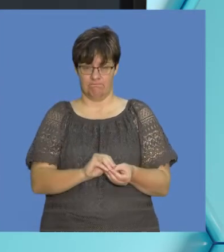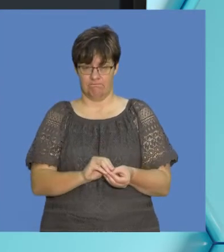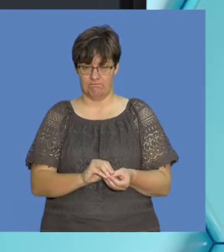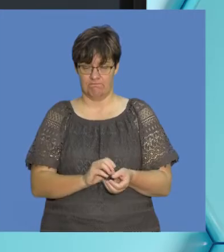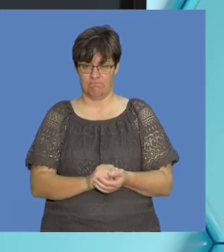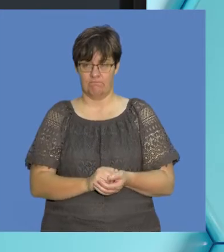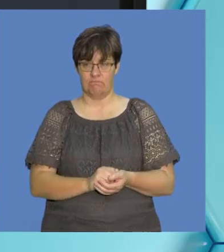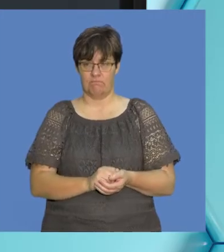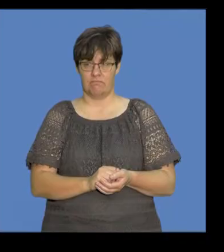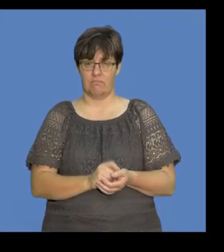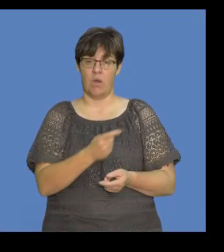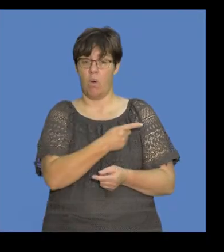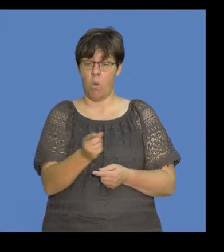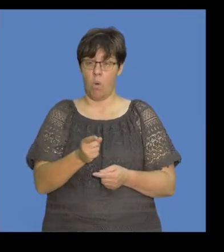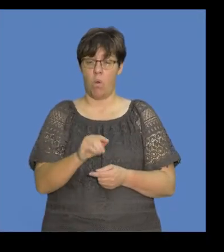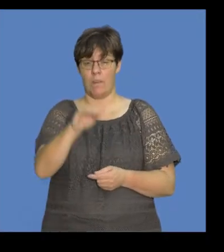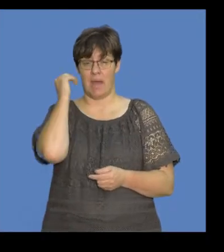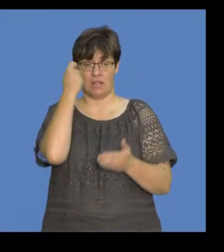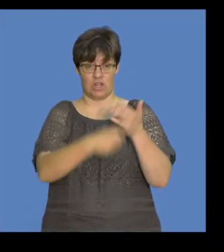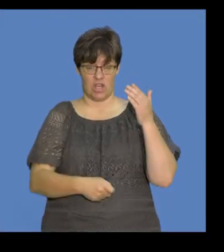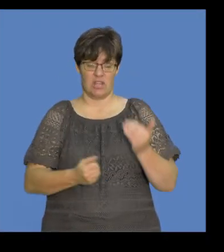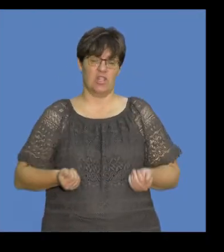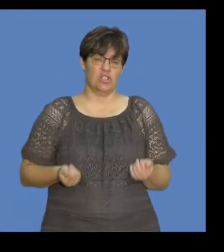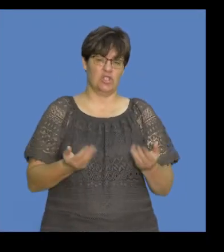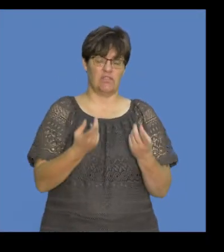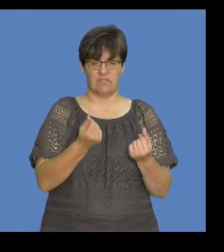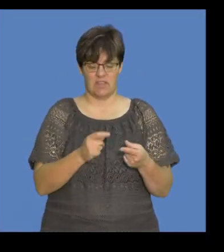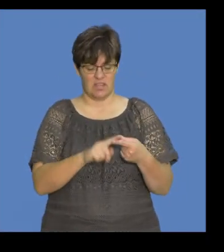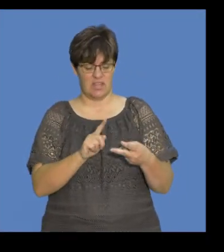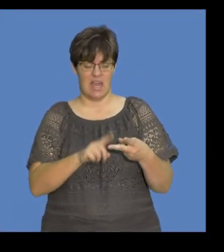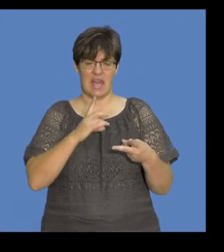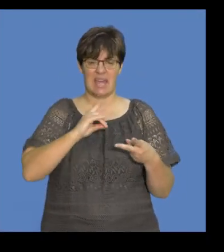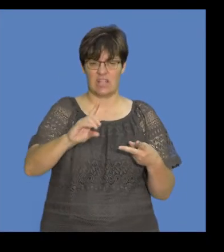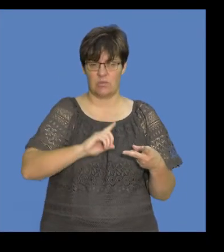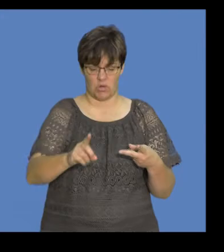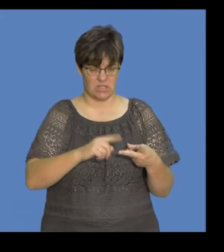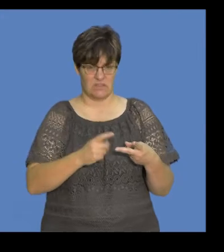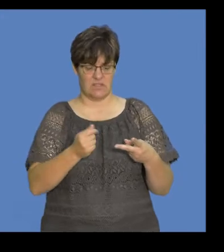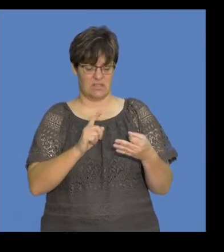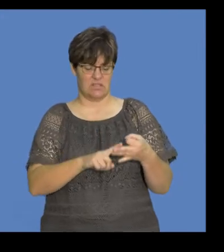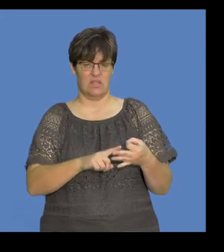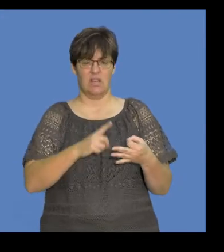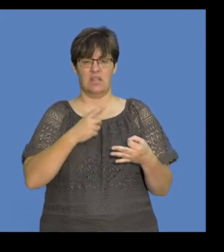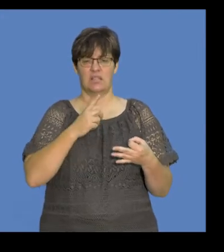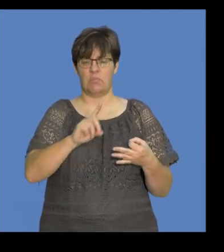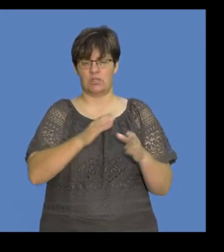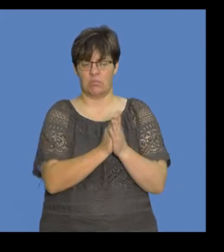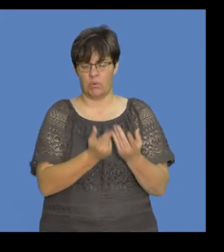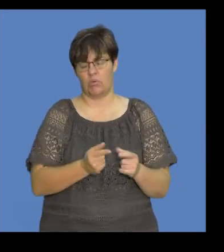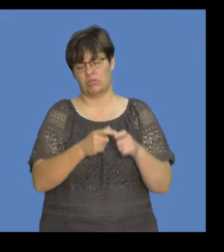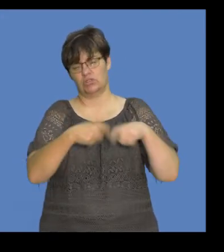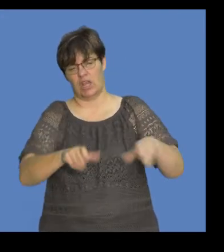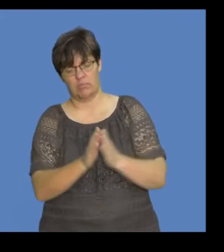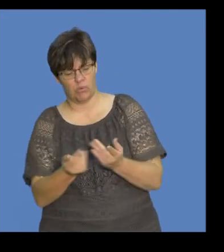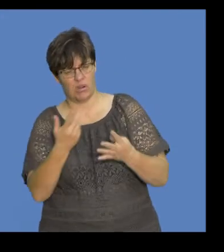So you have all your bank charges, service fees, cash deposit fees, deposit books, check books, government levies,